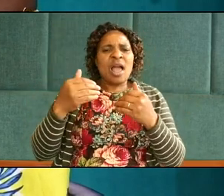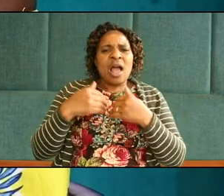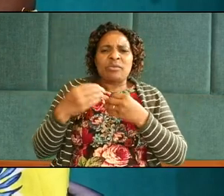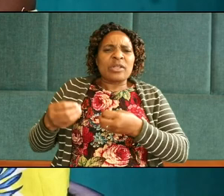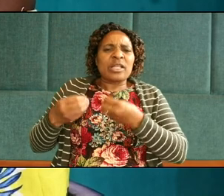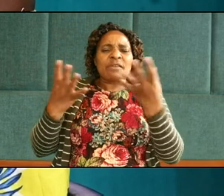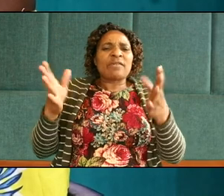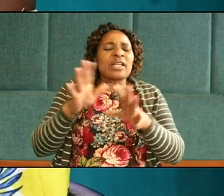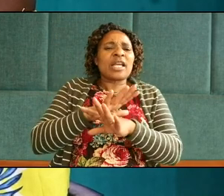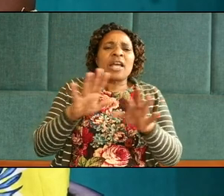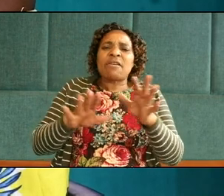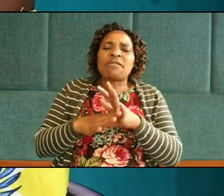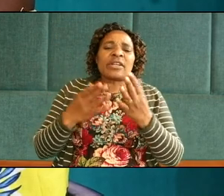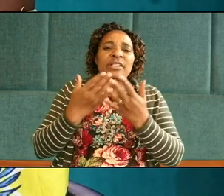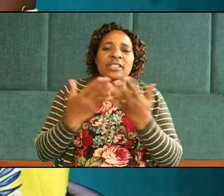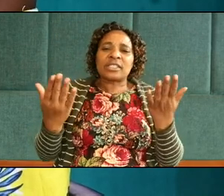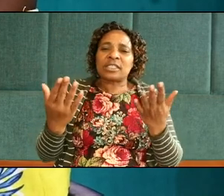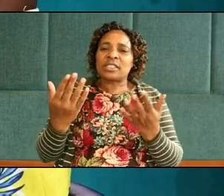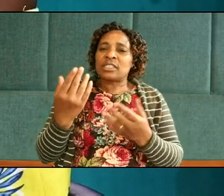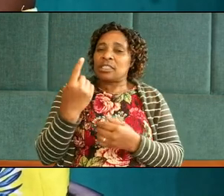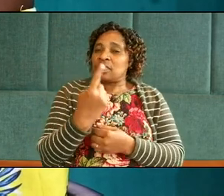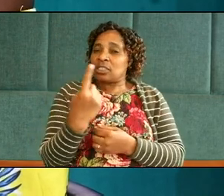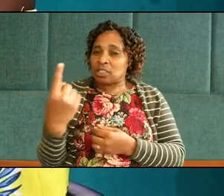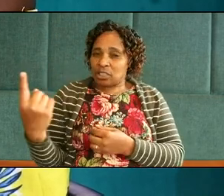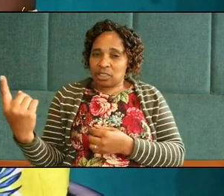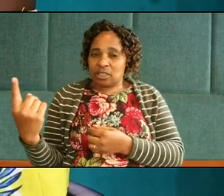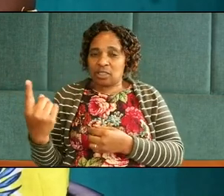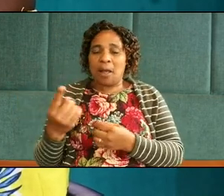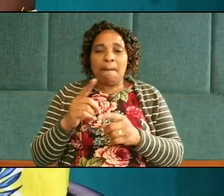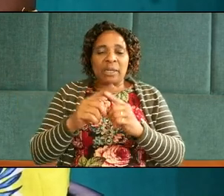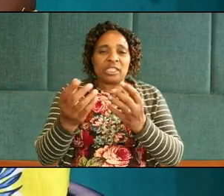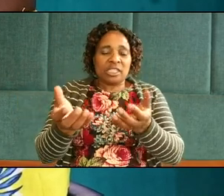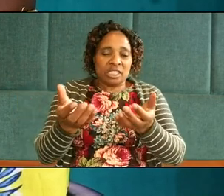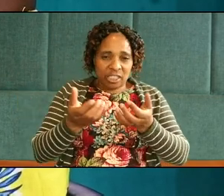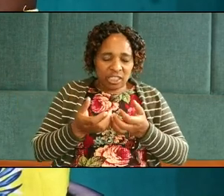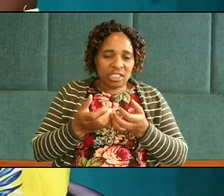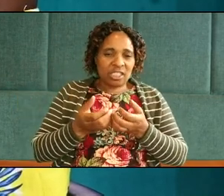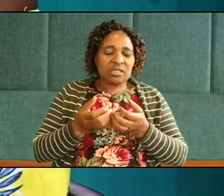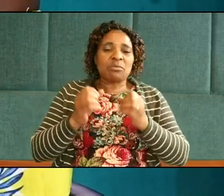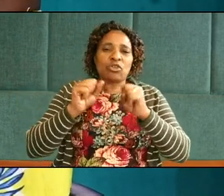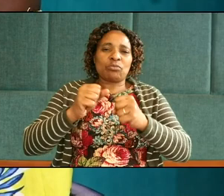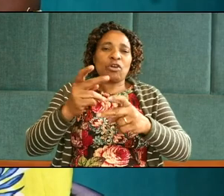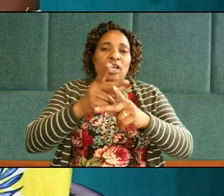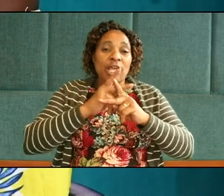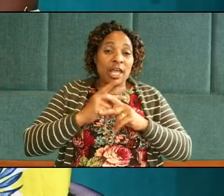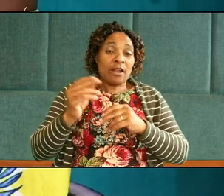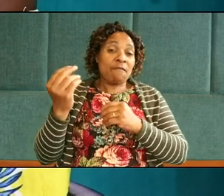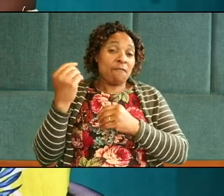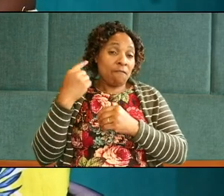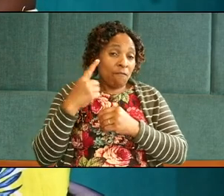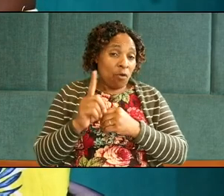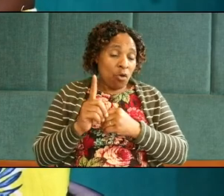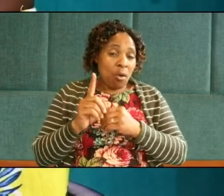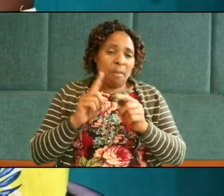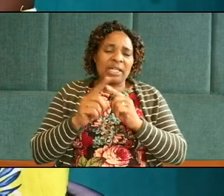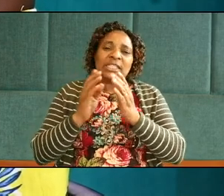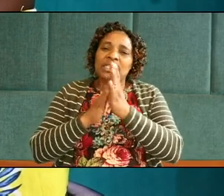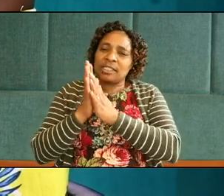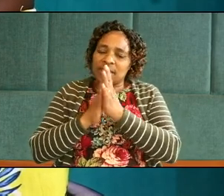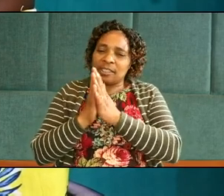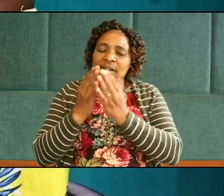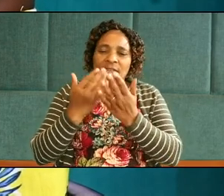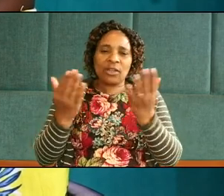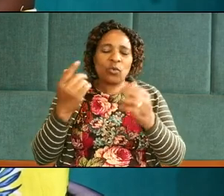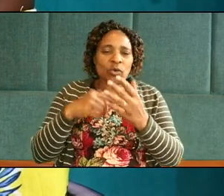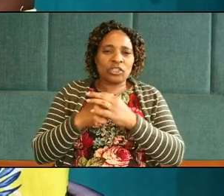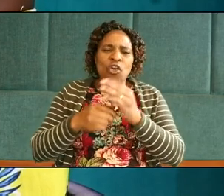given us every single thing we need, though our needs are catered for. And something interesting is that God cares about our